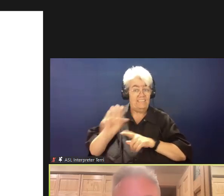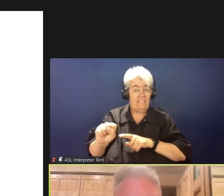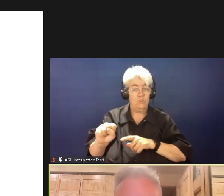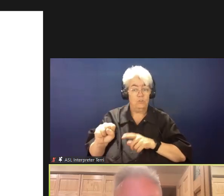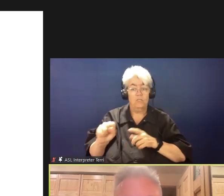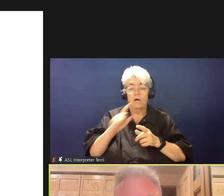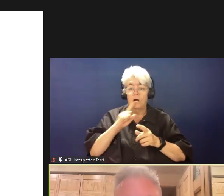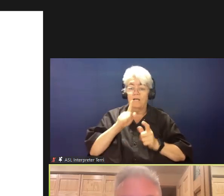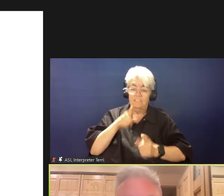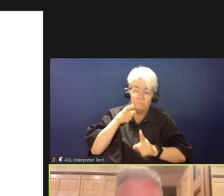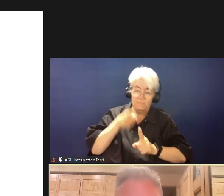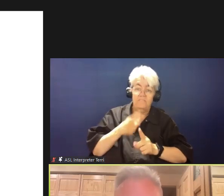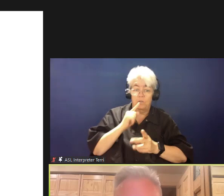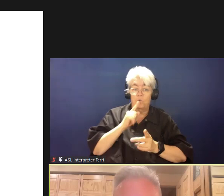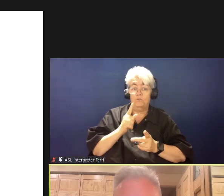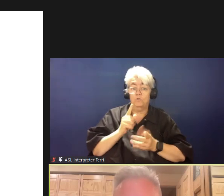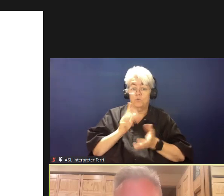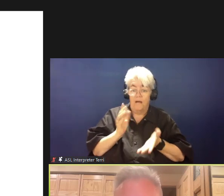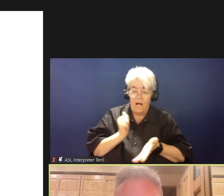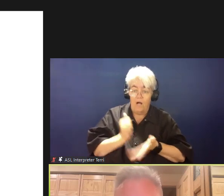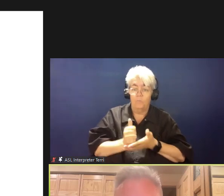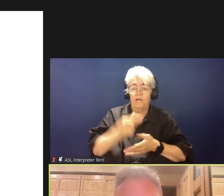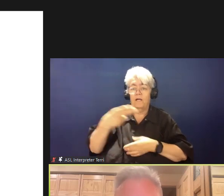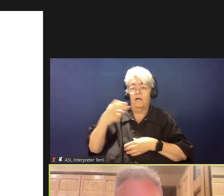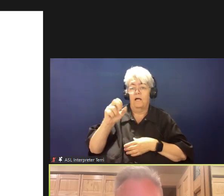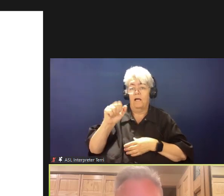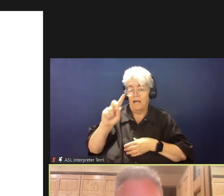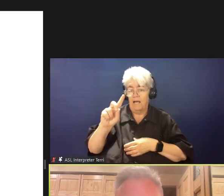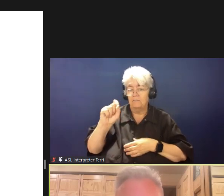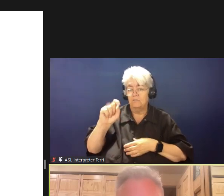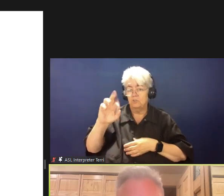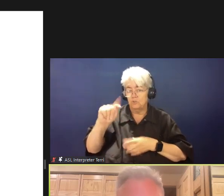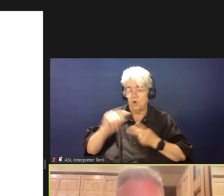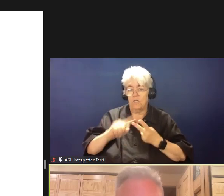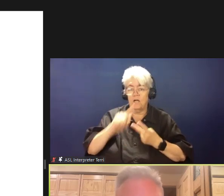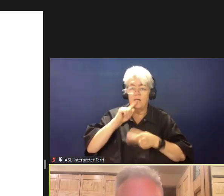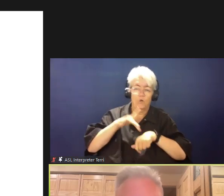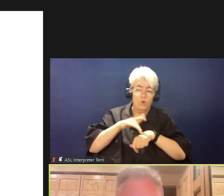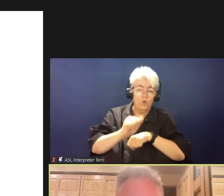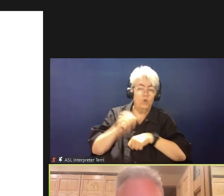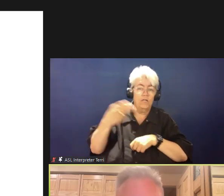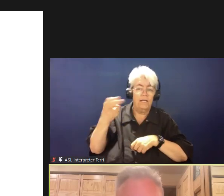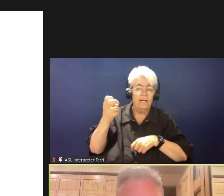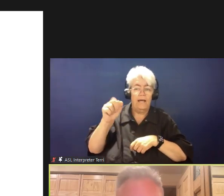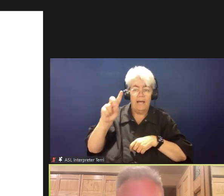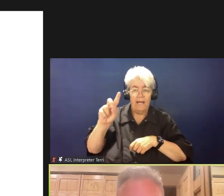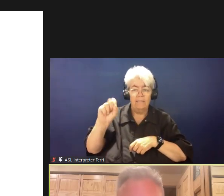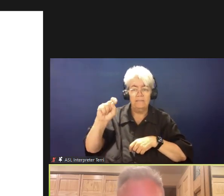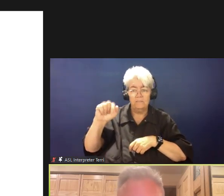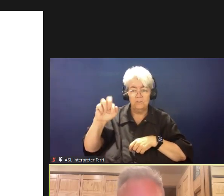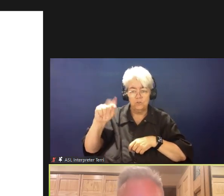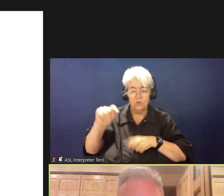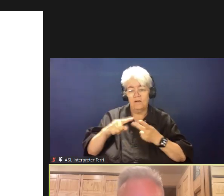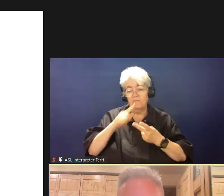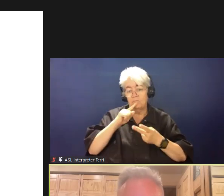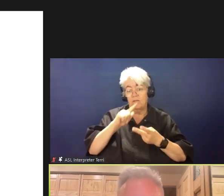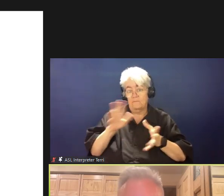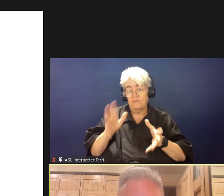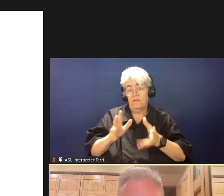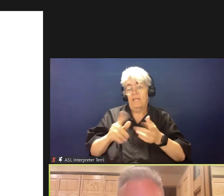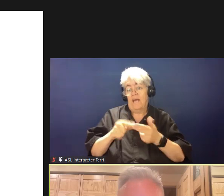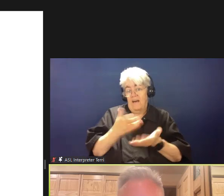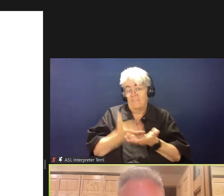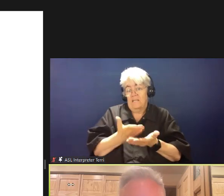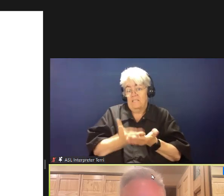specifically on supporting Head Start and early Head Start programs in implementing evidence-based hearing screening and